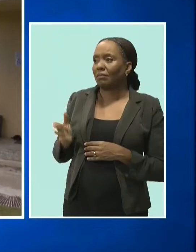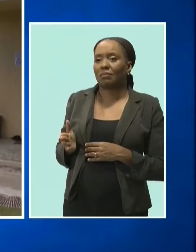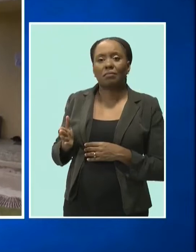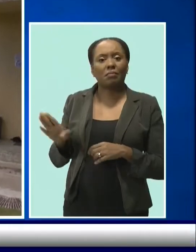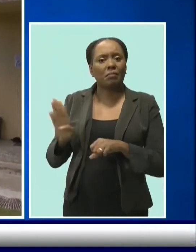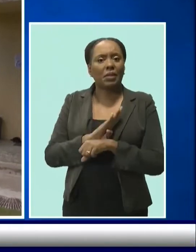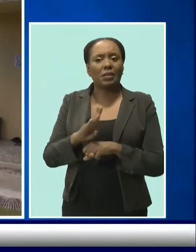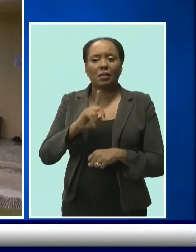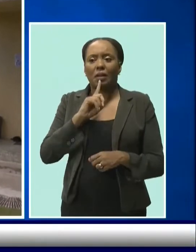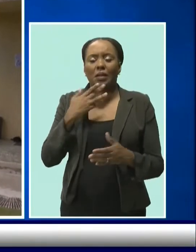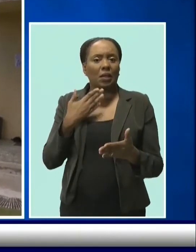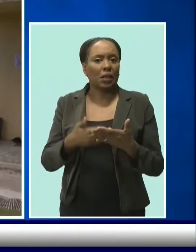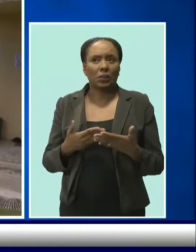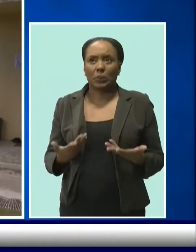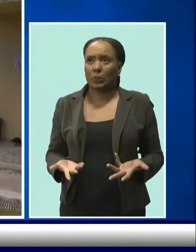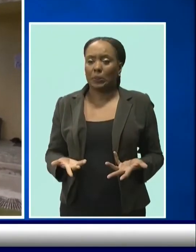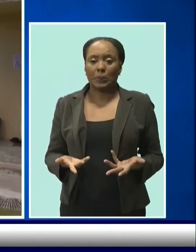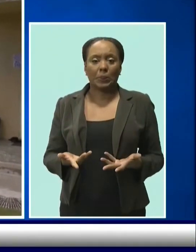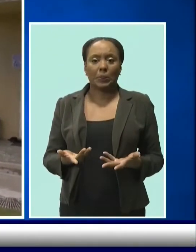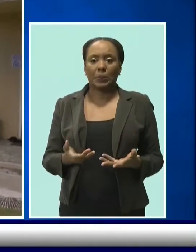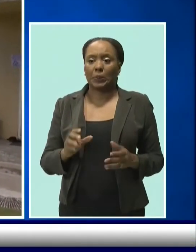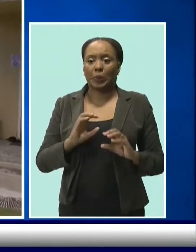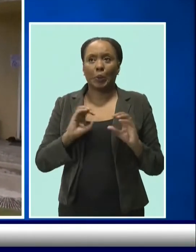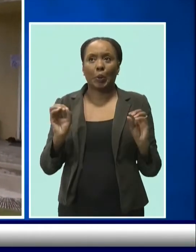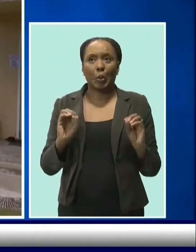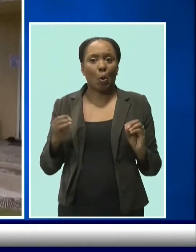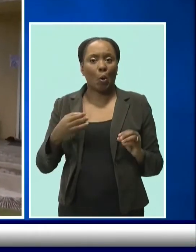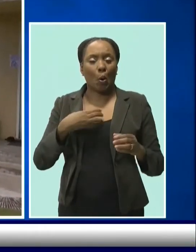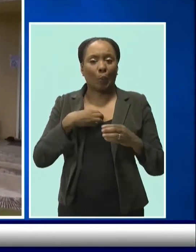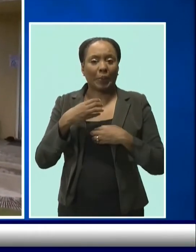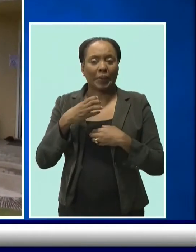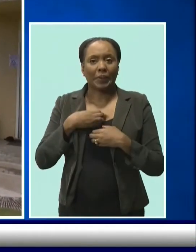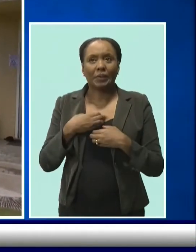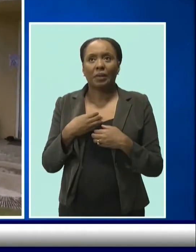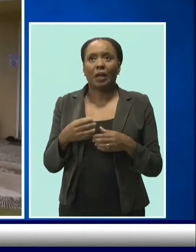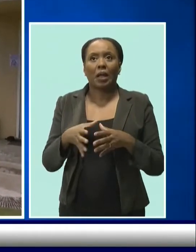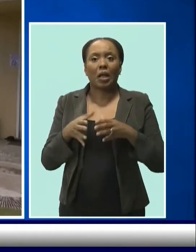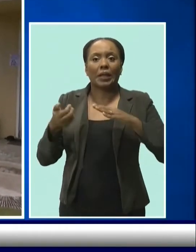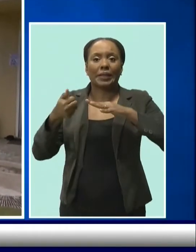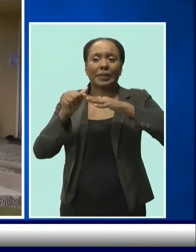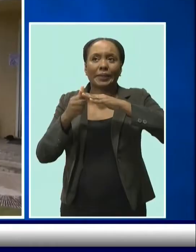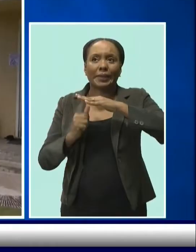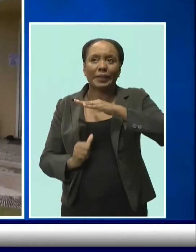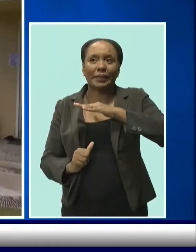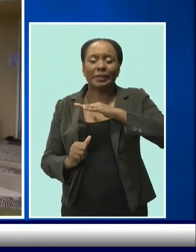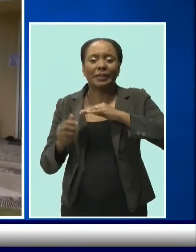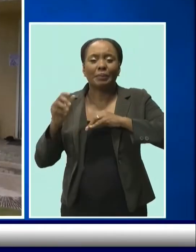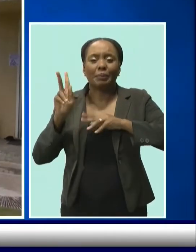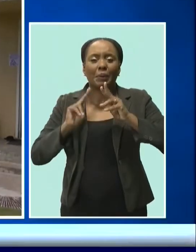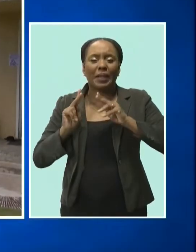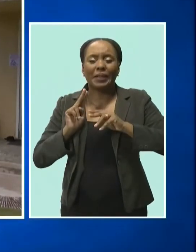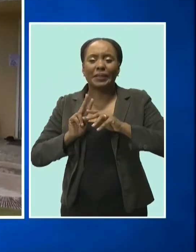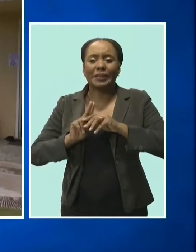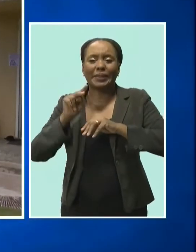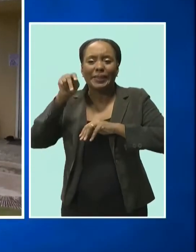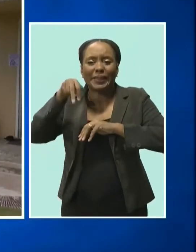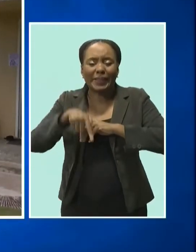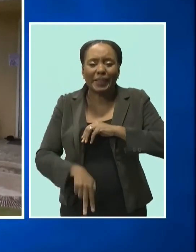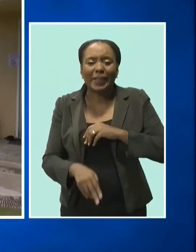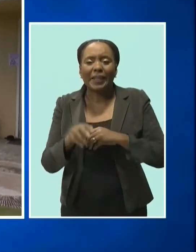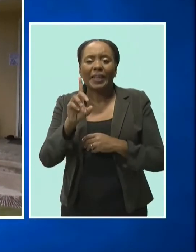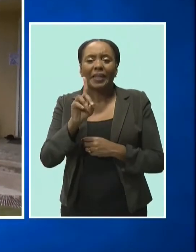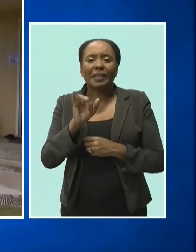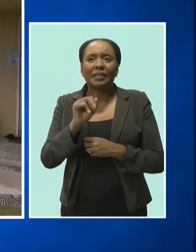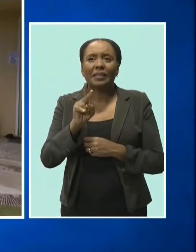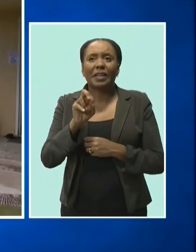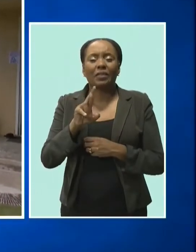I can't complain too much. We've had divers most days. We're pretty busy right now. I think we're quite lucky that we get to train